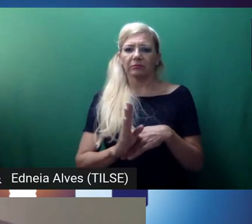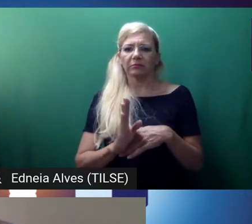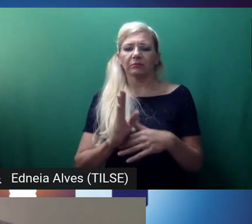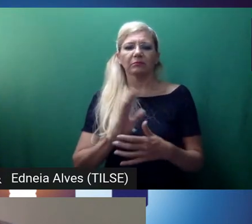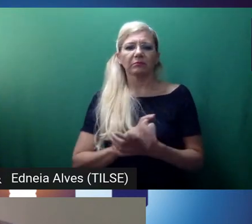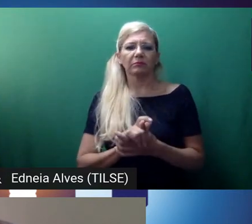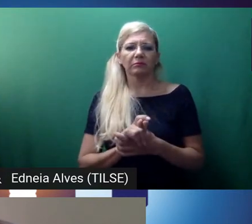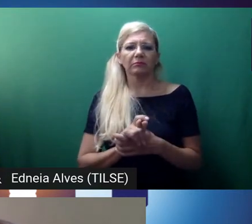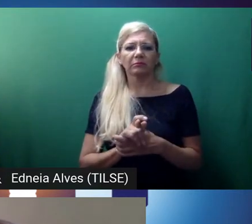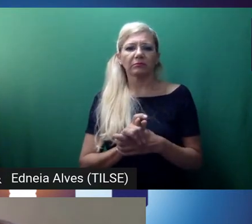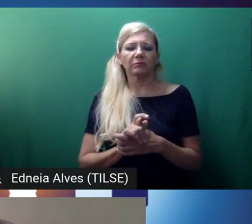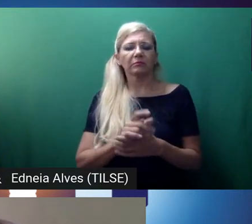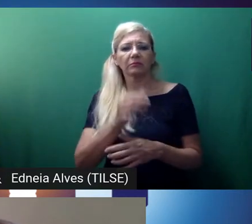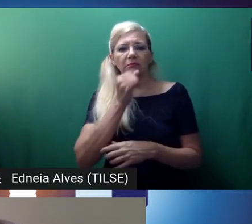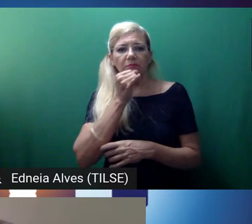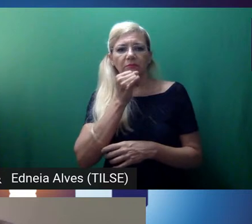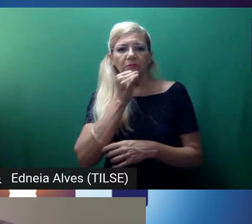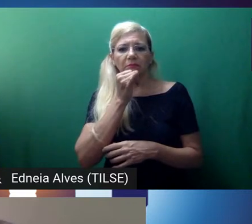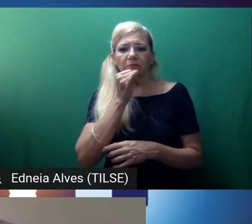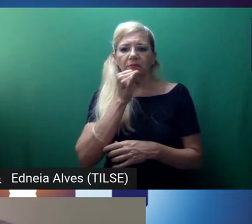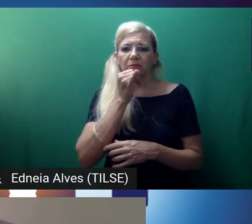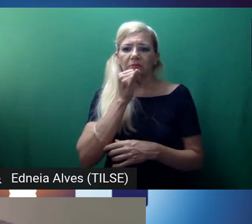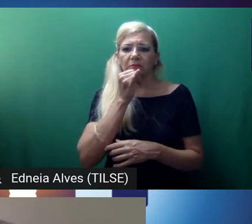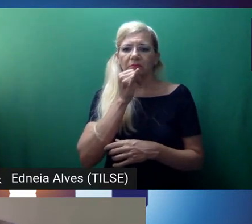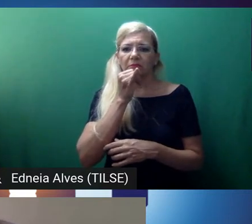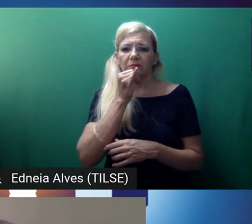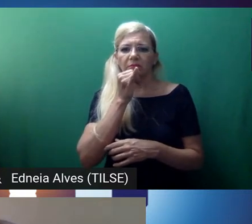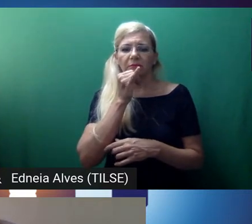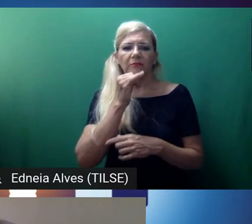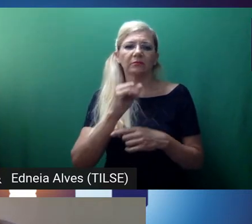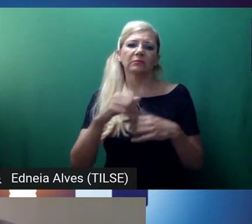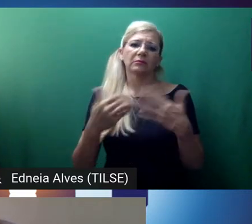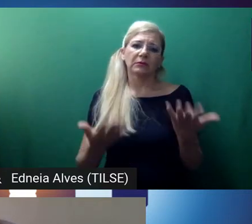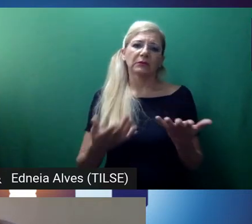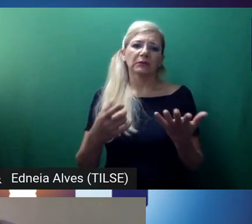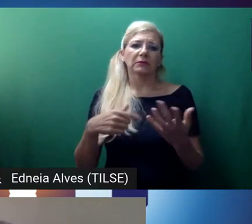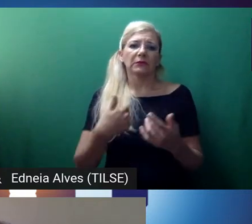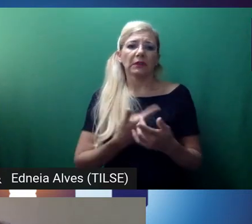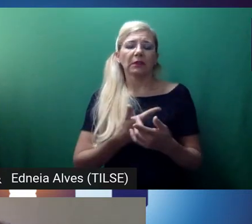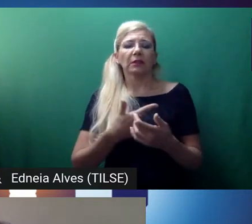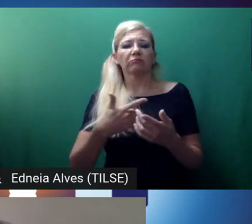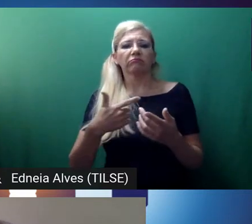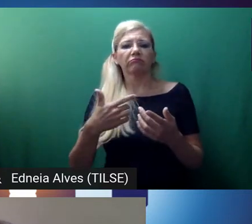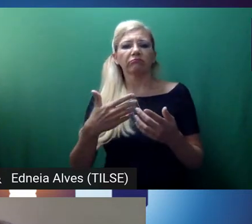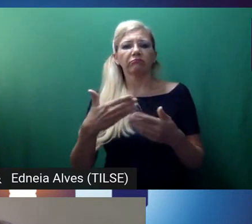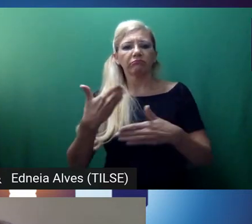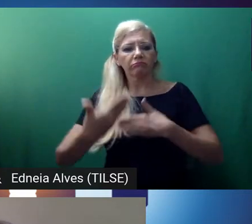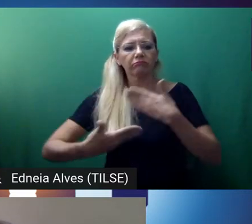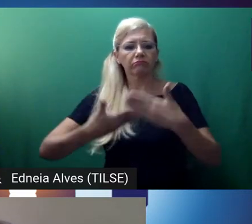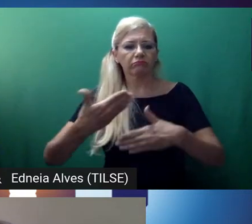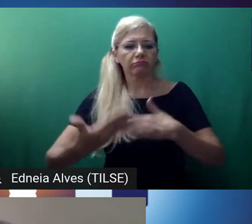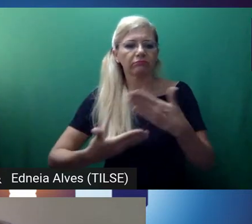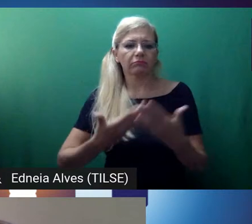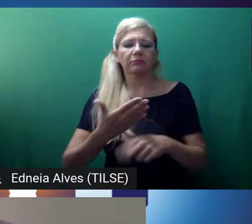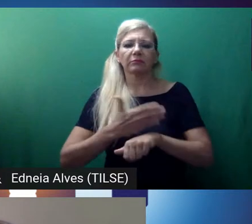Brazil, for example. So when you challenge these practices, these ideas,